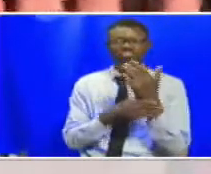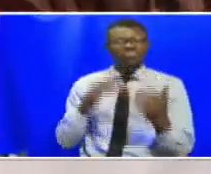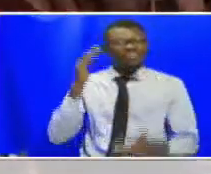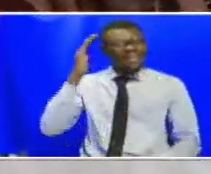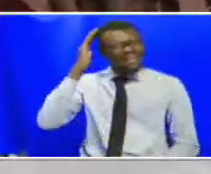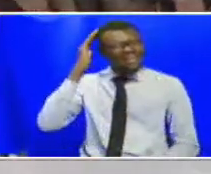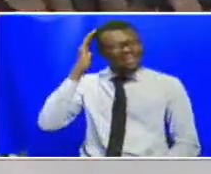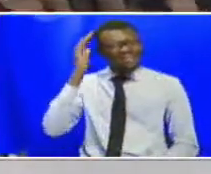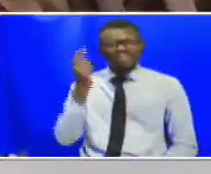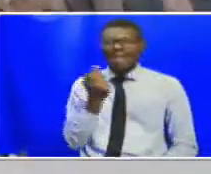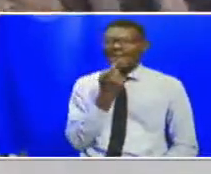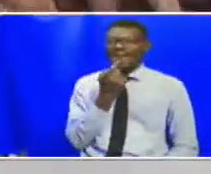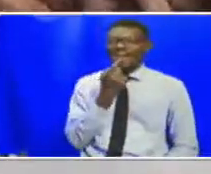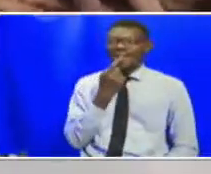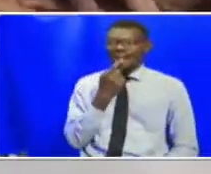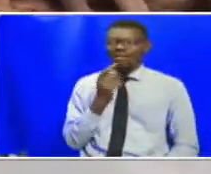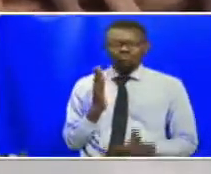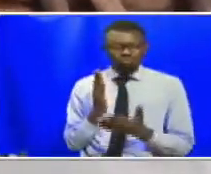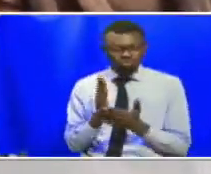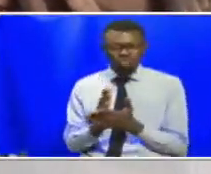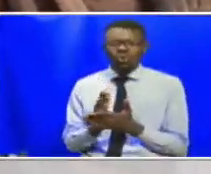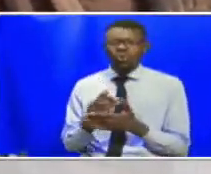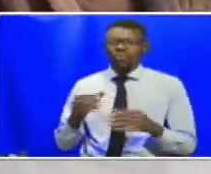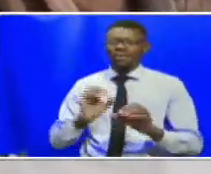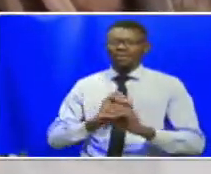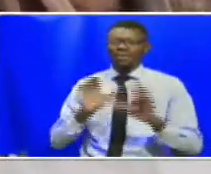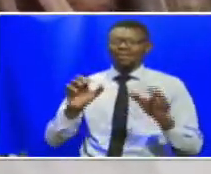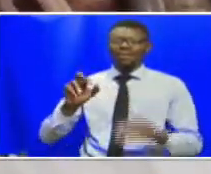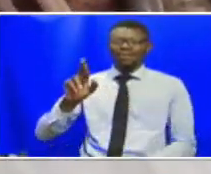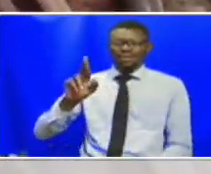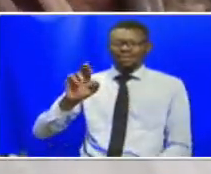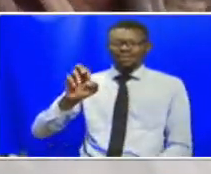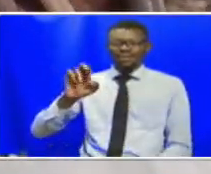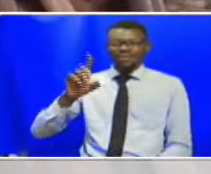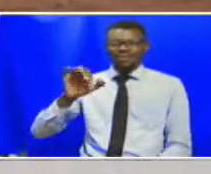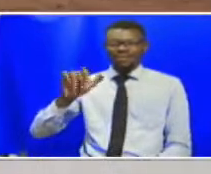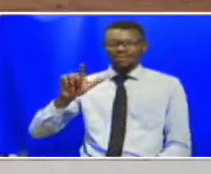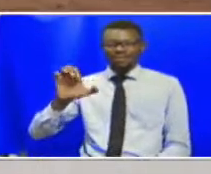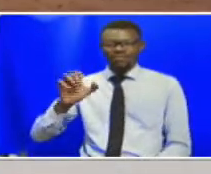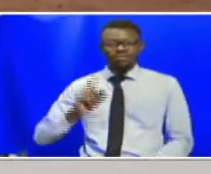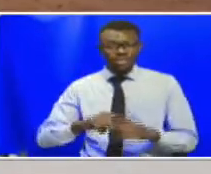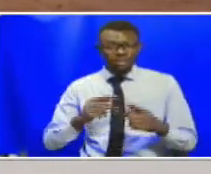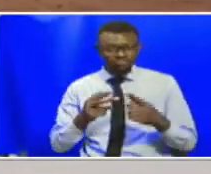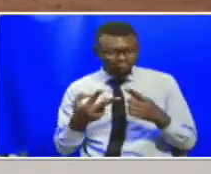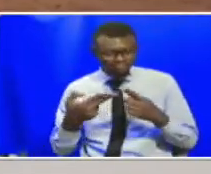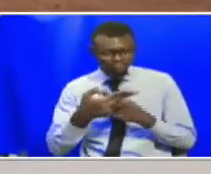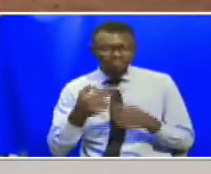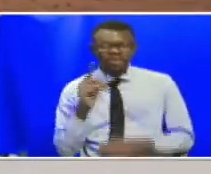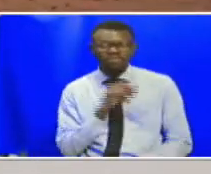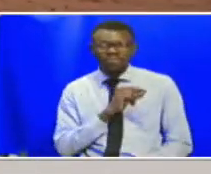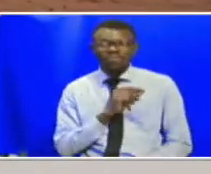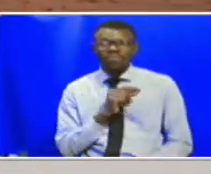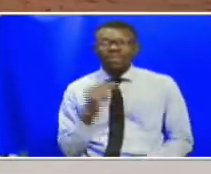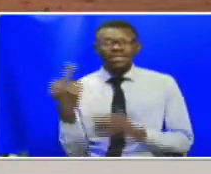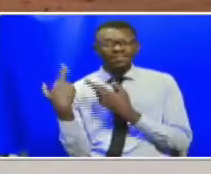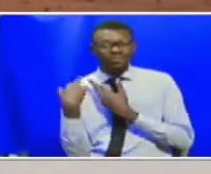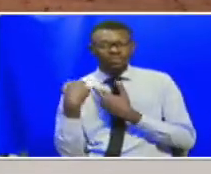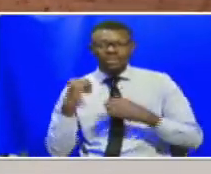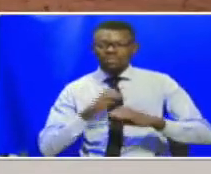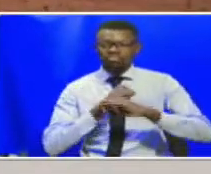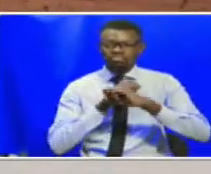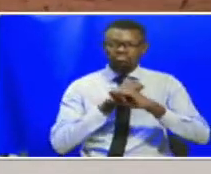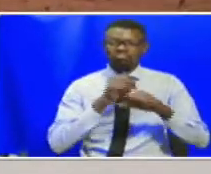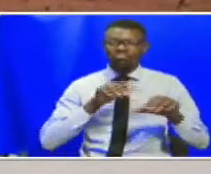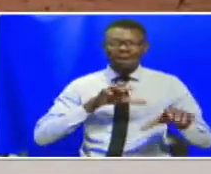he embodies a Rendile Moran. After circumcision, they are bestowed with the responsibility of protecting their animals